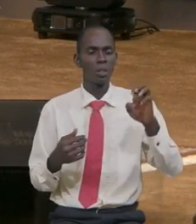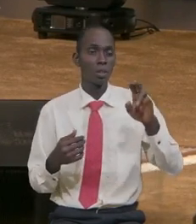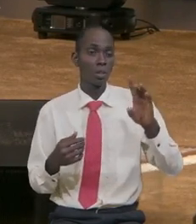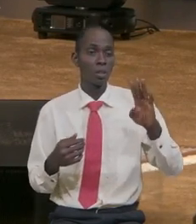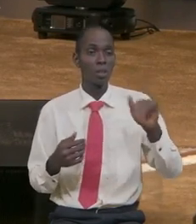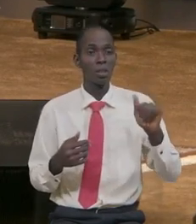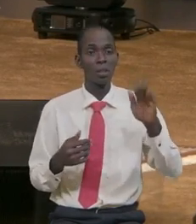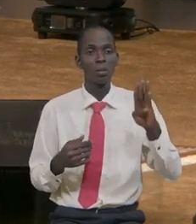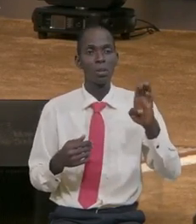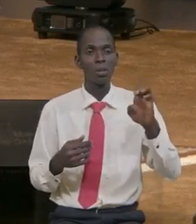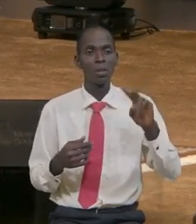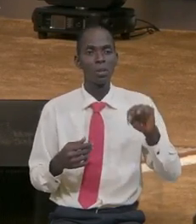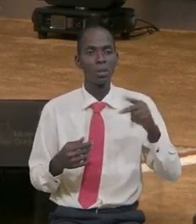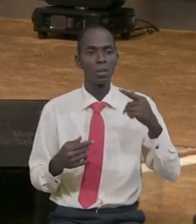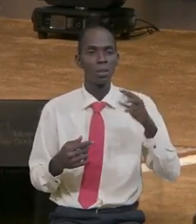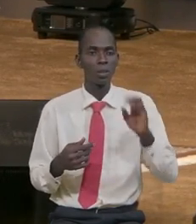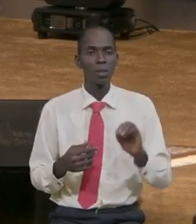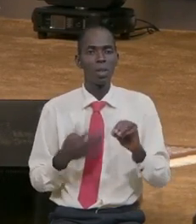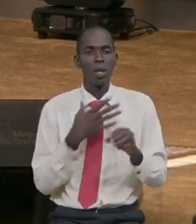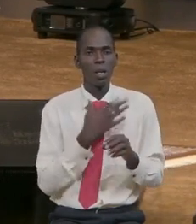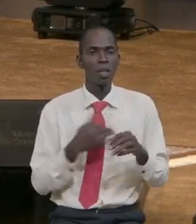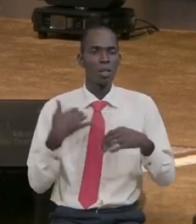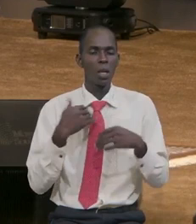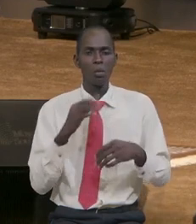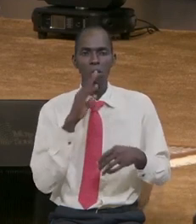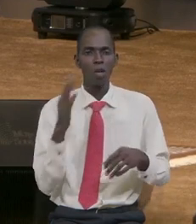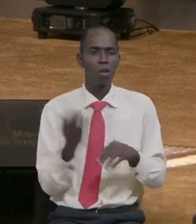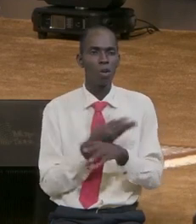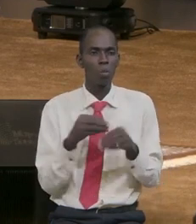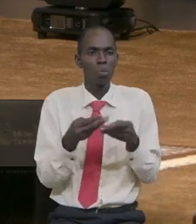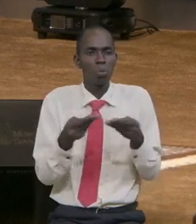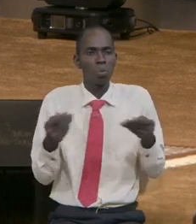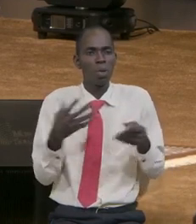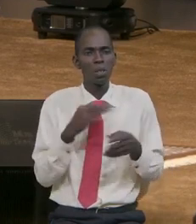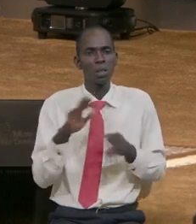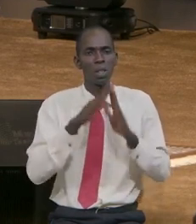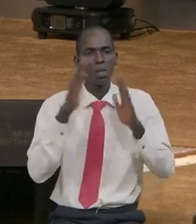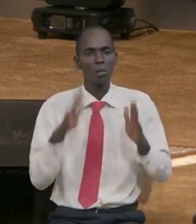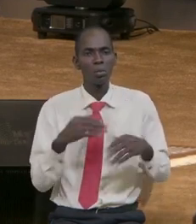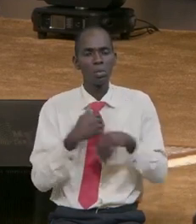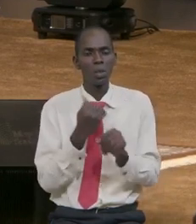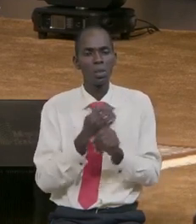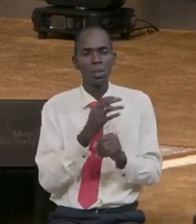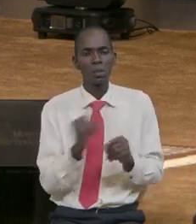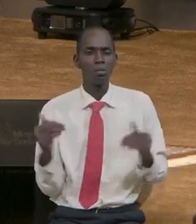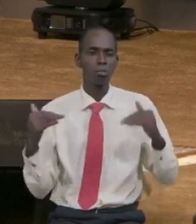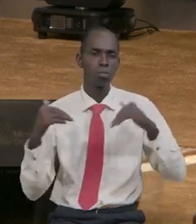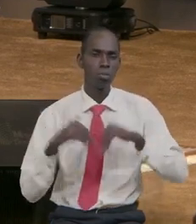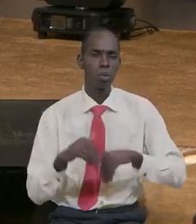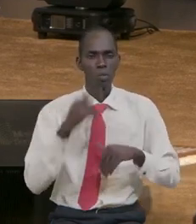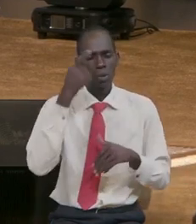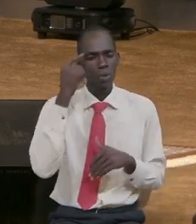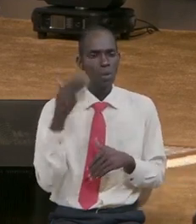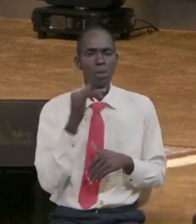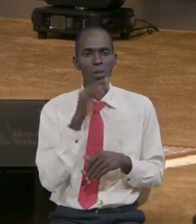dunghill, because there is no other God that can deliver after this. So